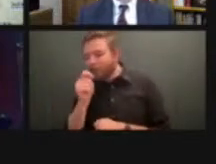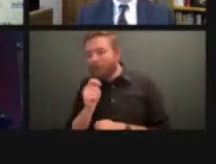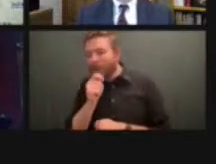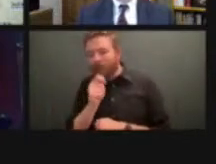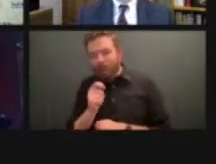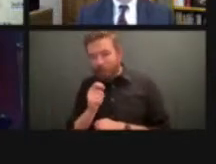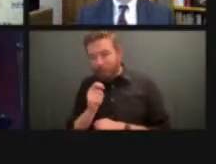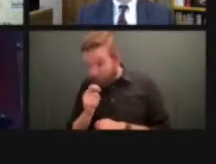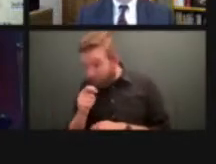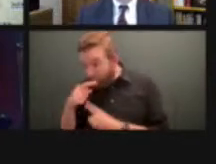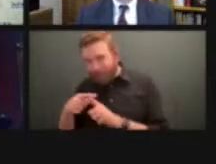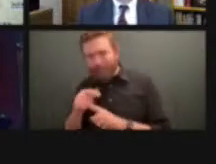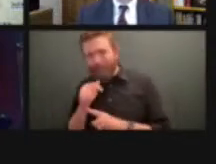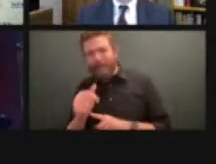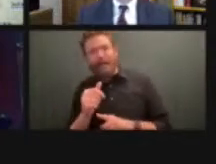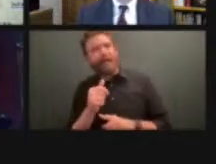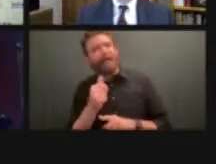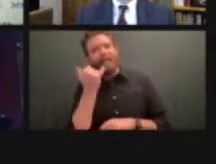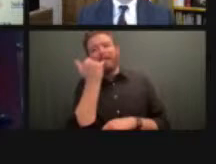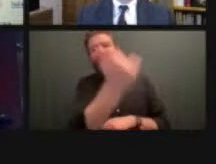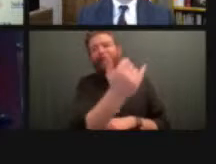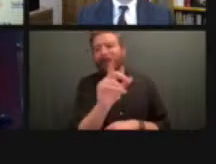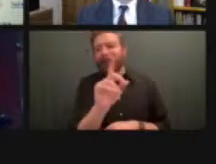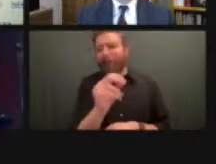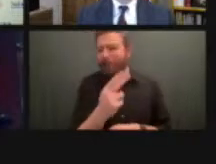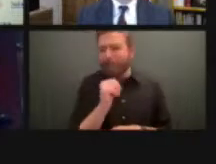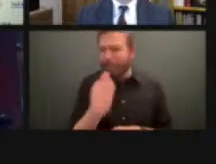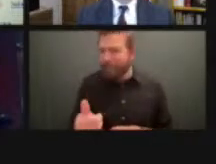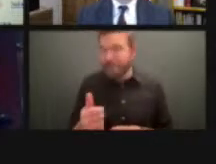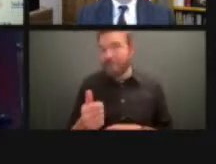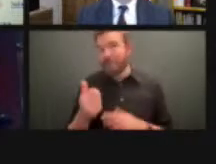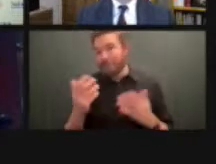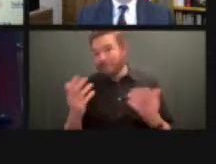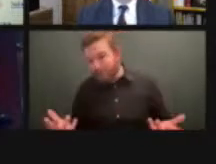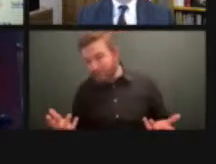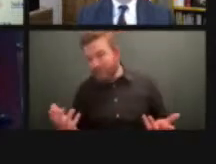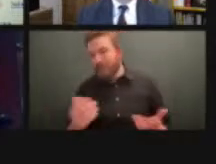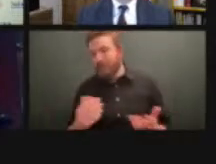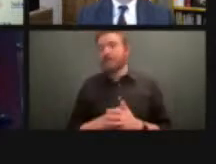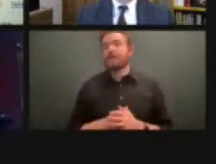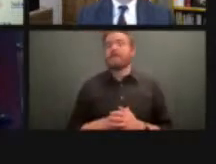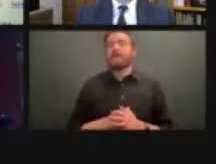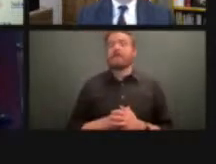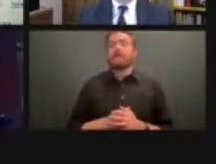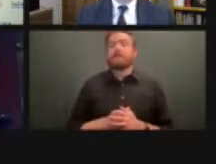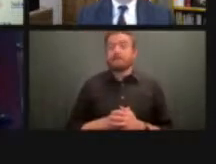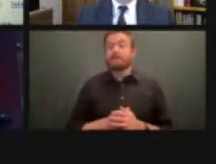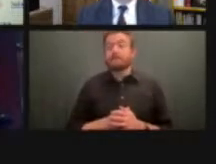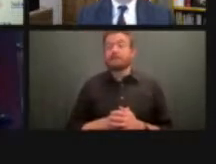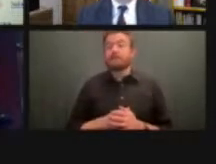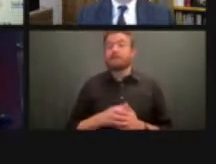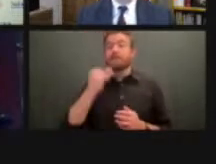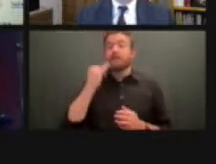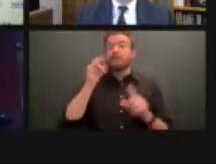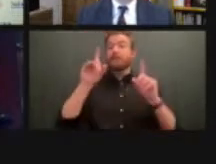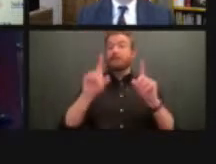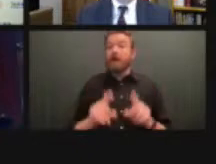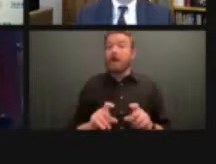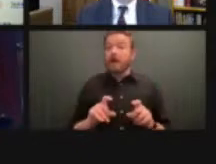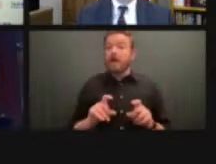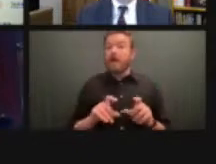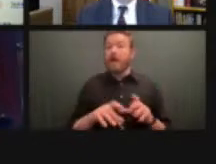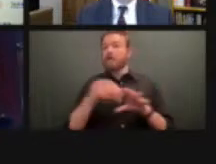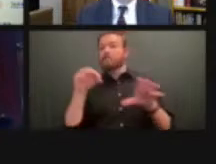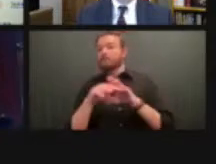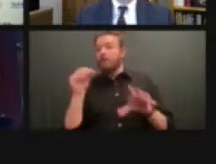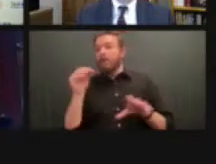this number as a floor. And here is what we need everyone to really take to heart: the need to mask up, to get